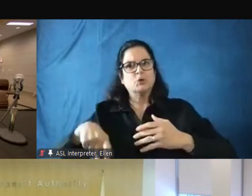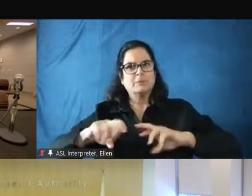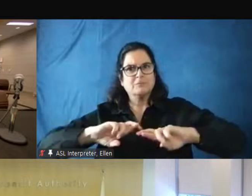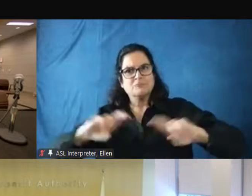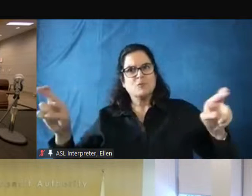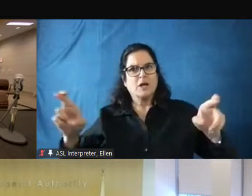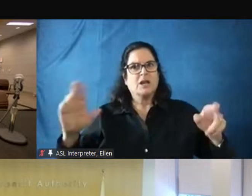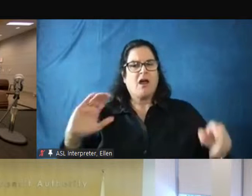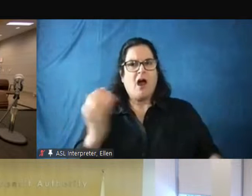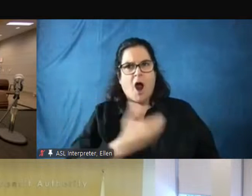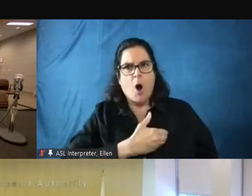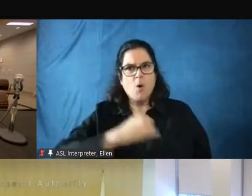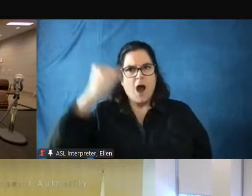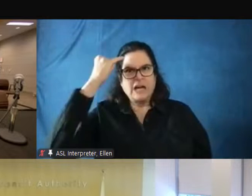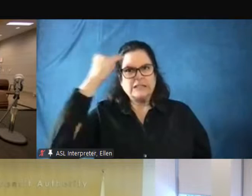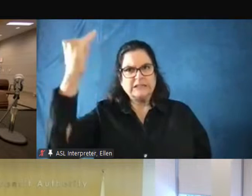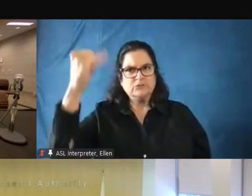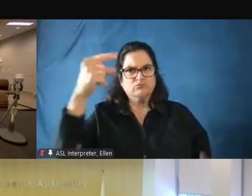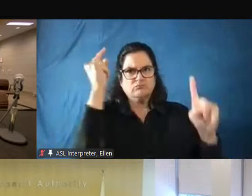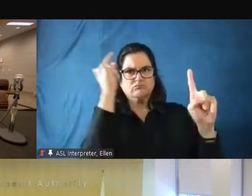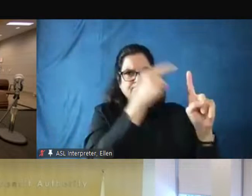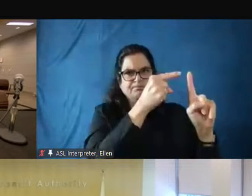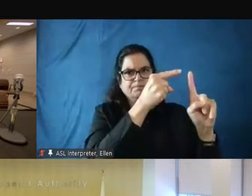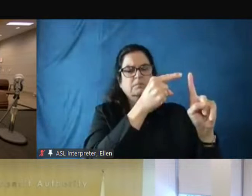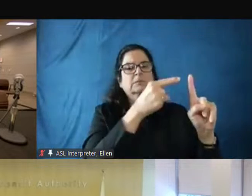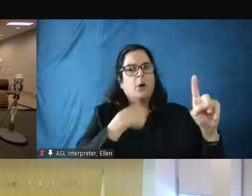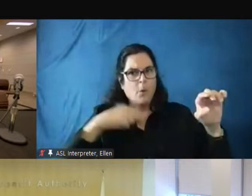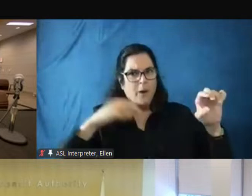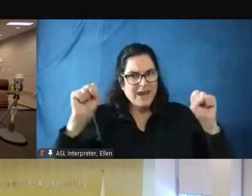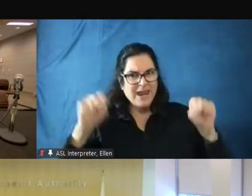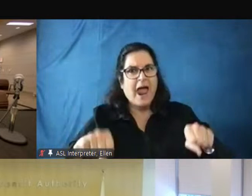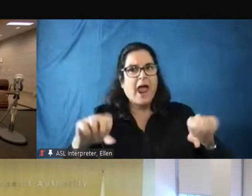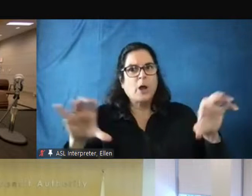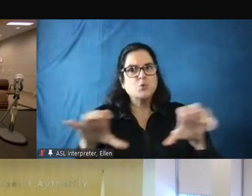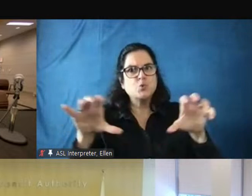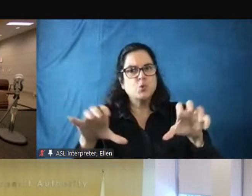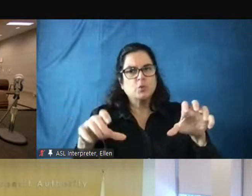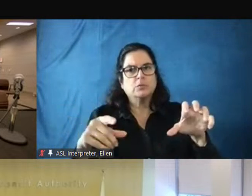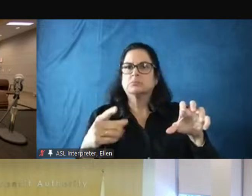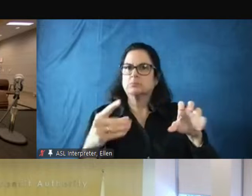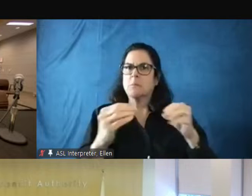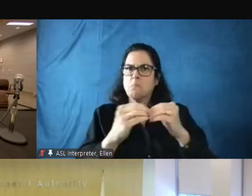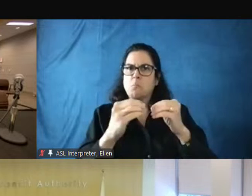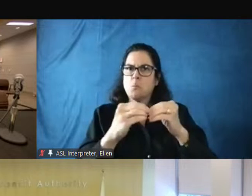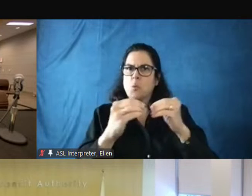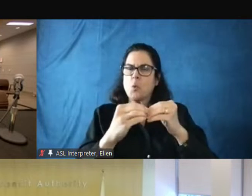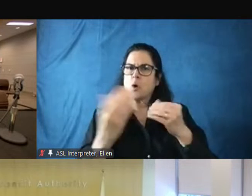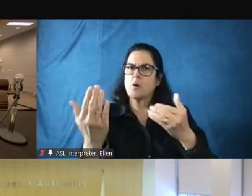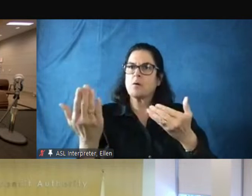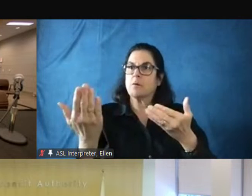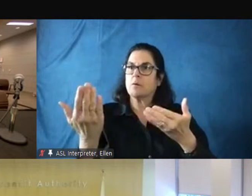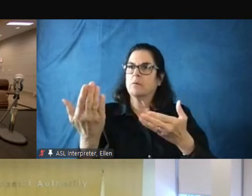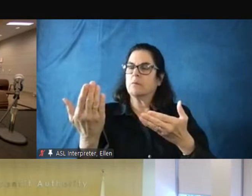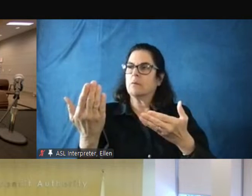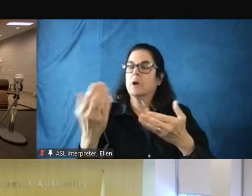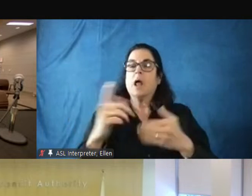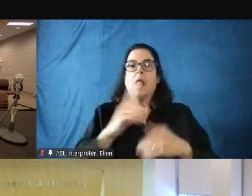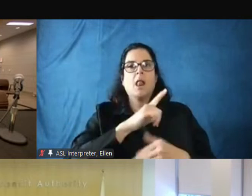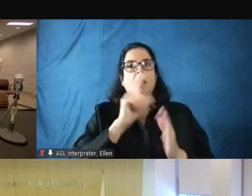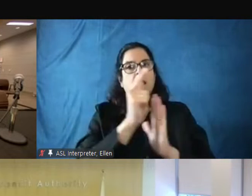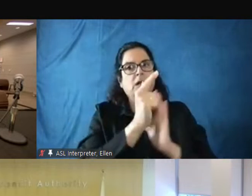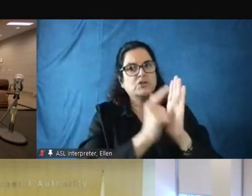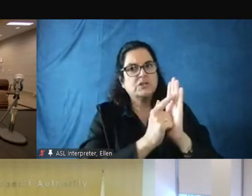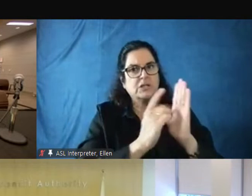of this is what we could do with this capacity that we need from the point of view of legislation and with